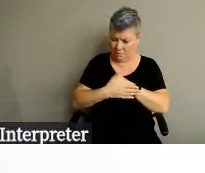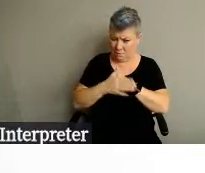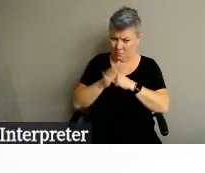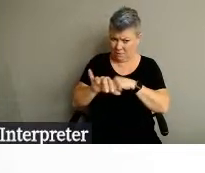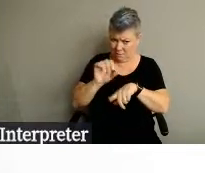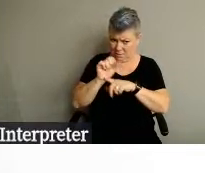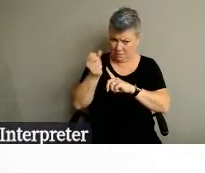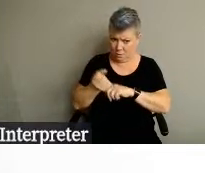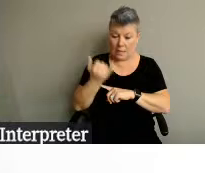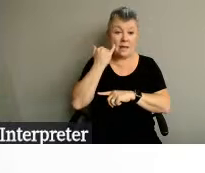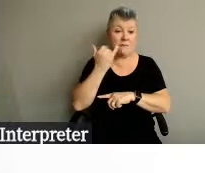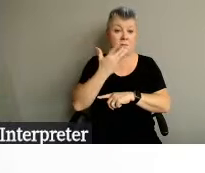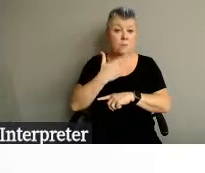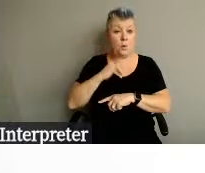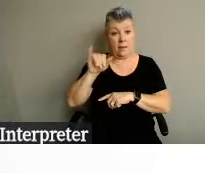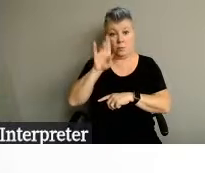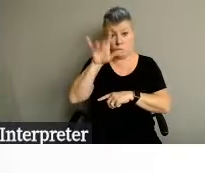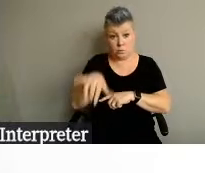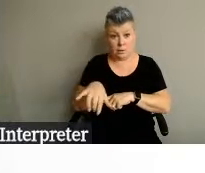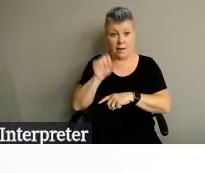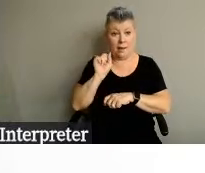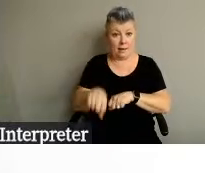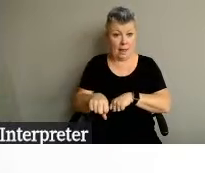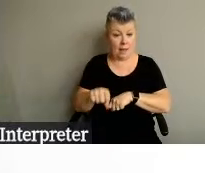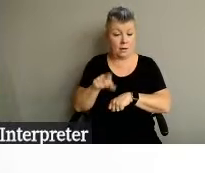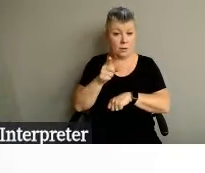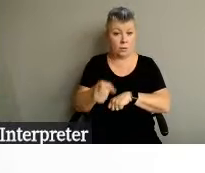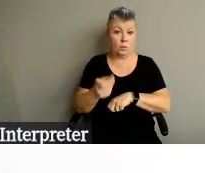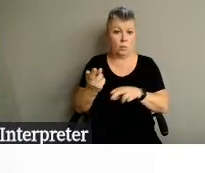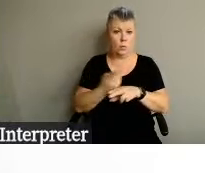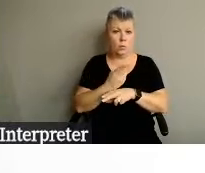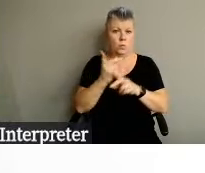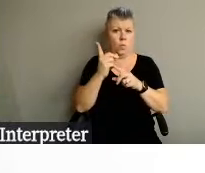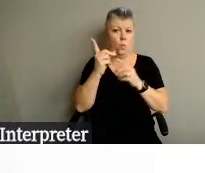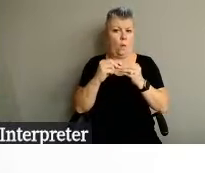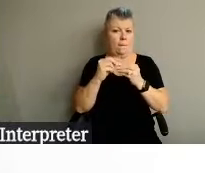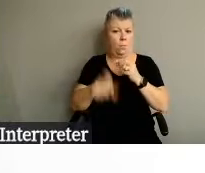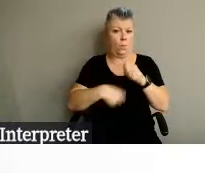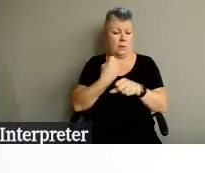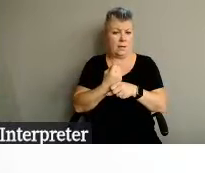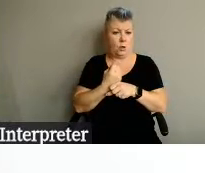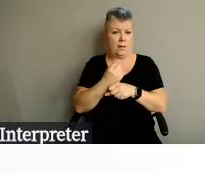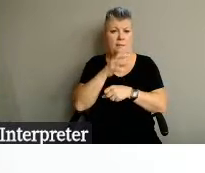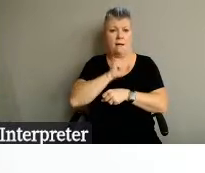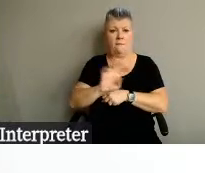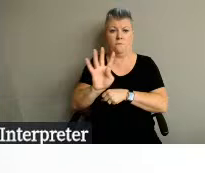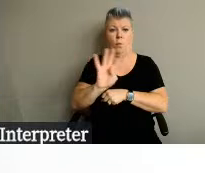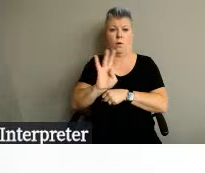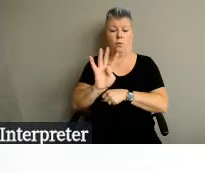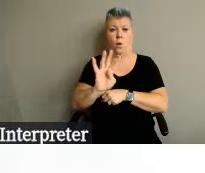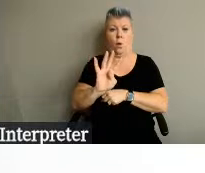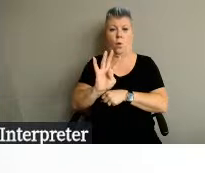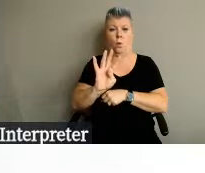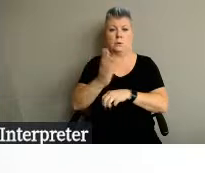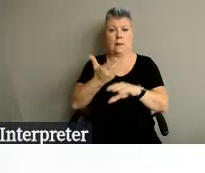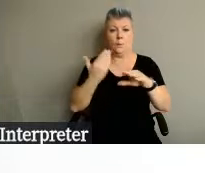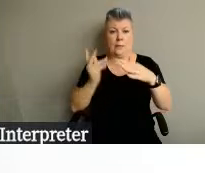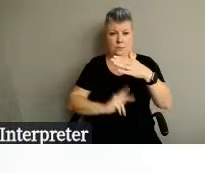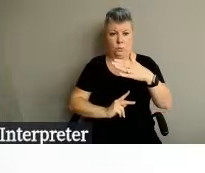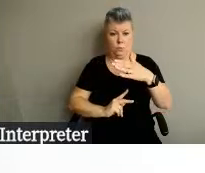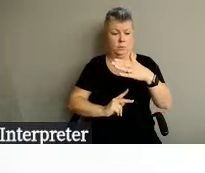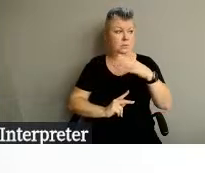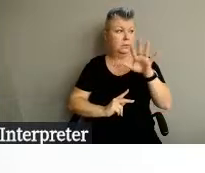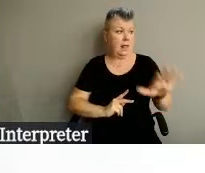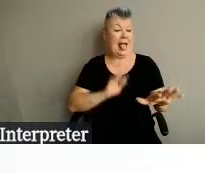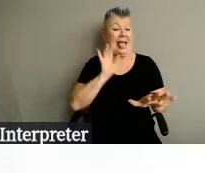birthday's end of July, can you spend an extra year in that 4-year-old preschool so you're technically fine? That is